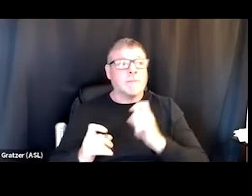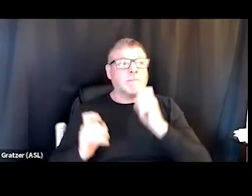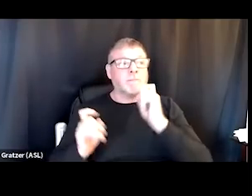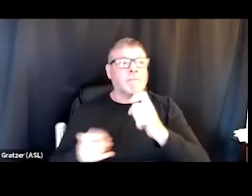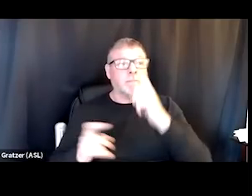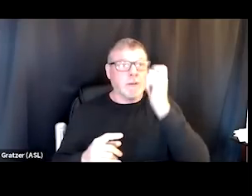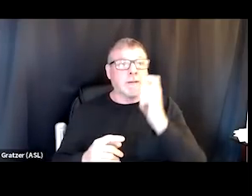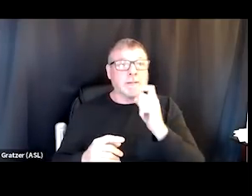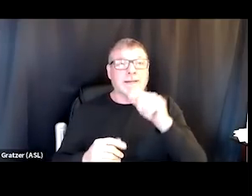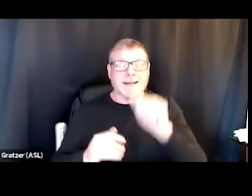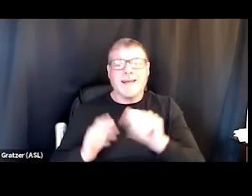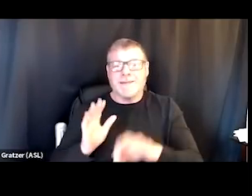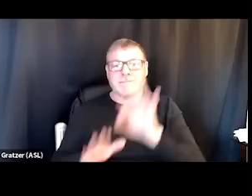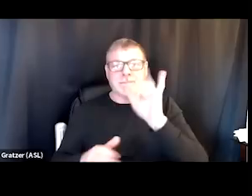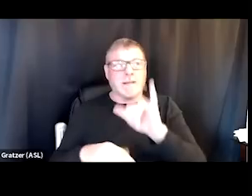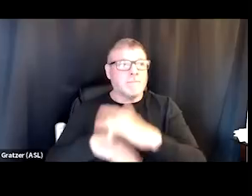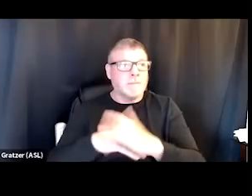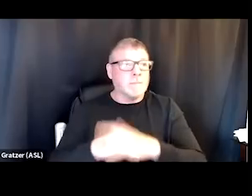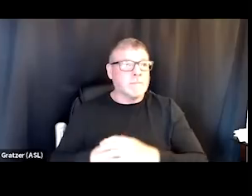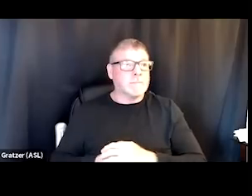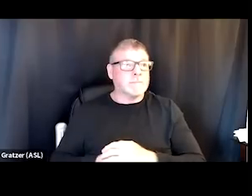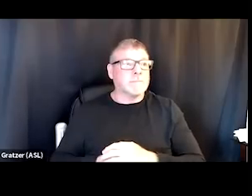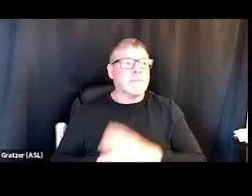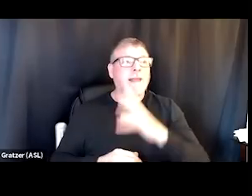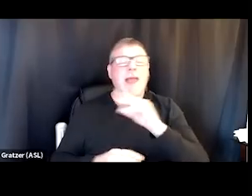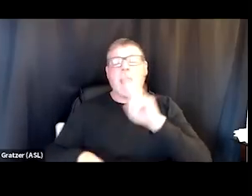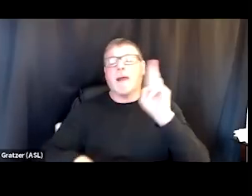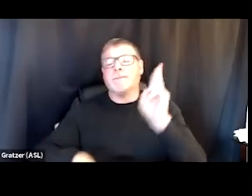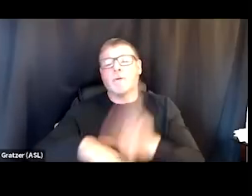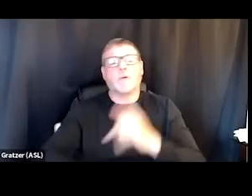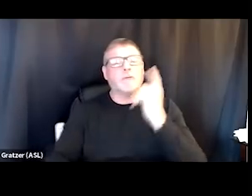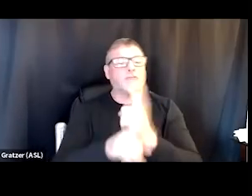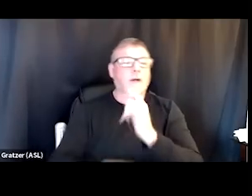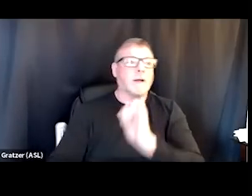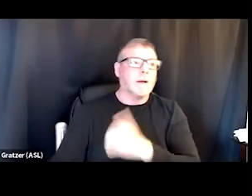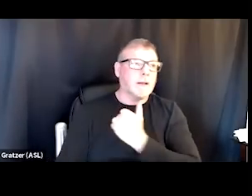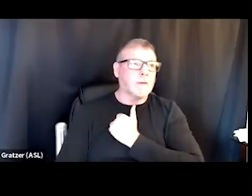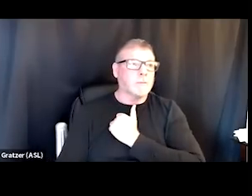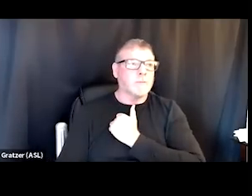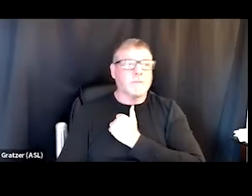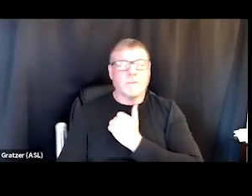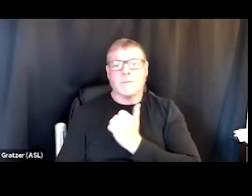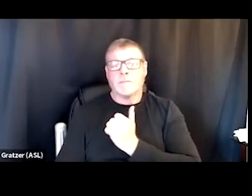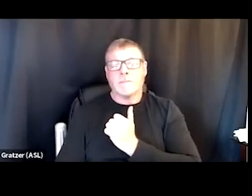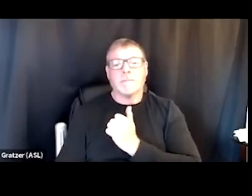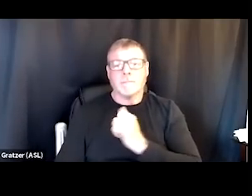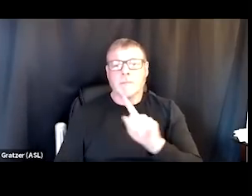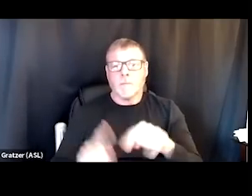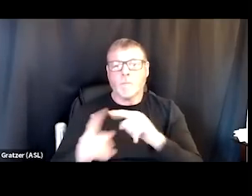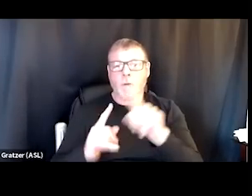any other resource we can find that's available. And of course, the right attitude and mentality when it comes to approaching our